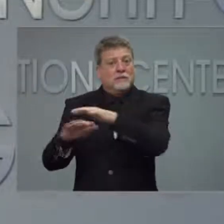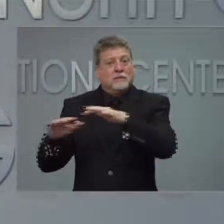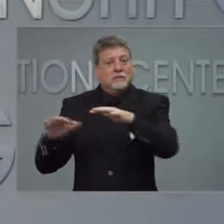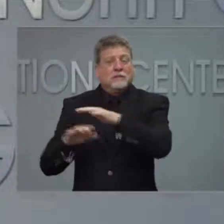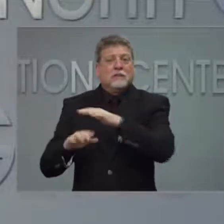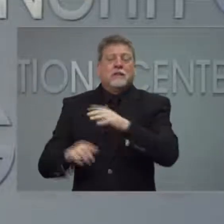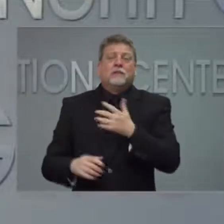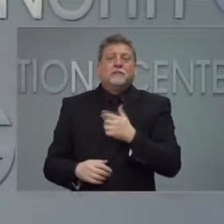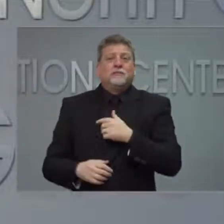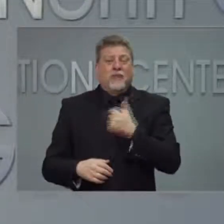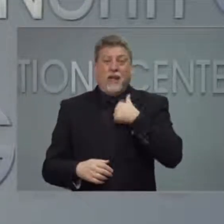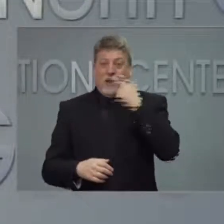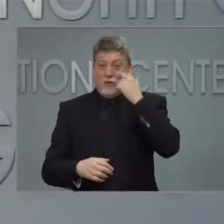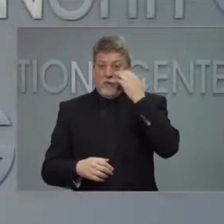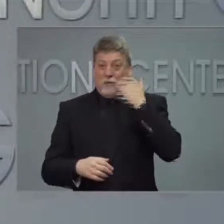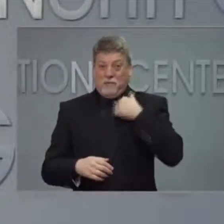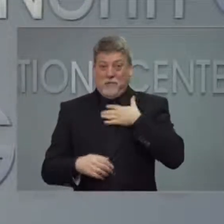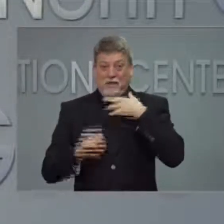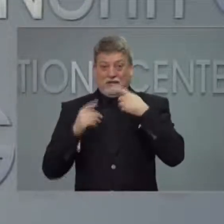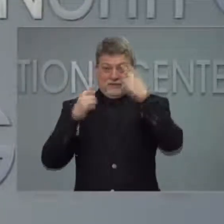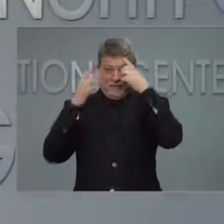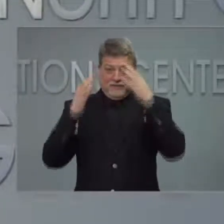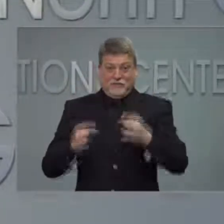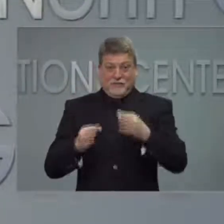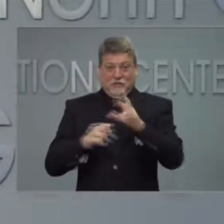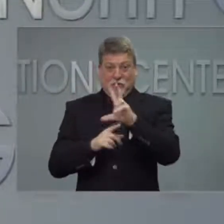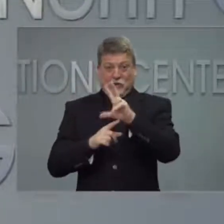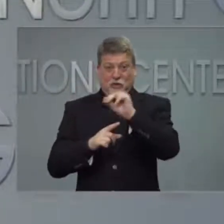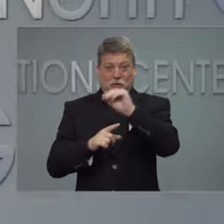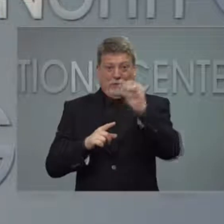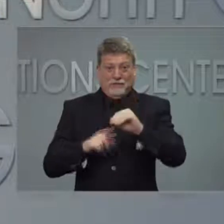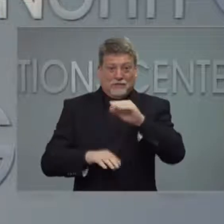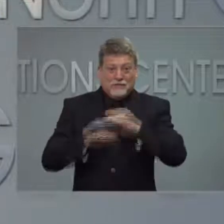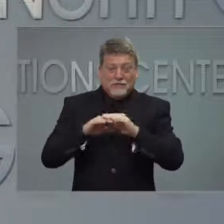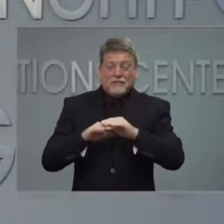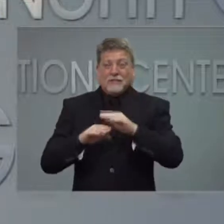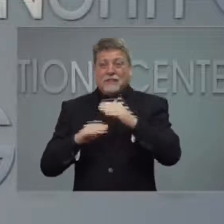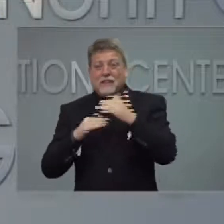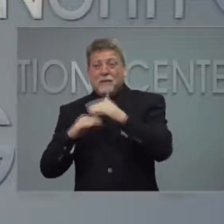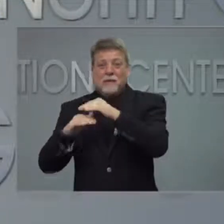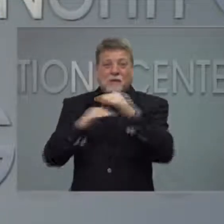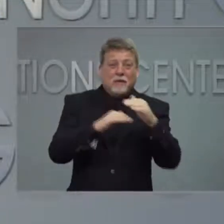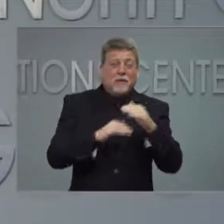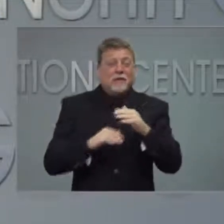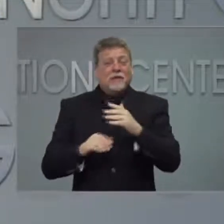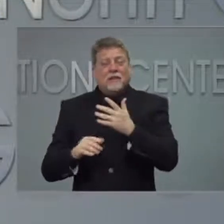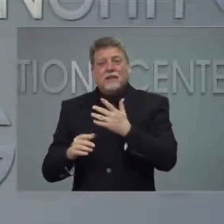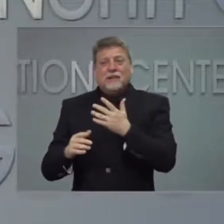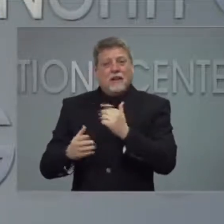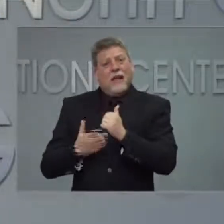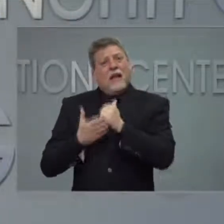them fully back. But we want to put health and safety first, and we think that this move does that.